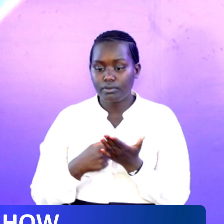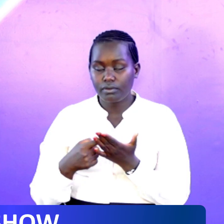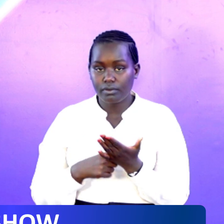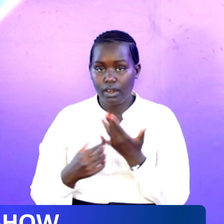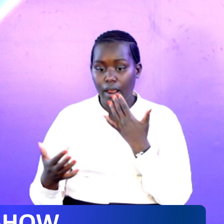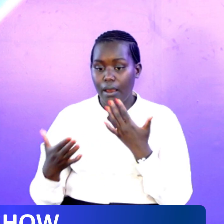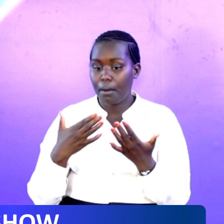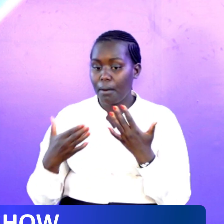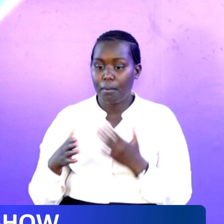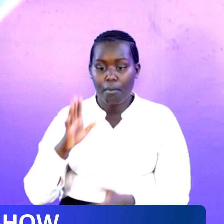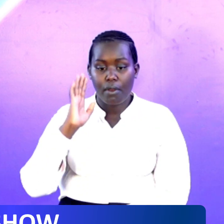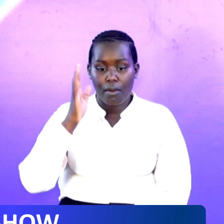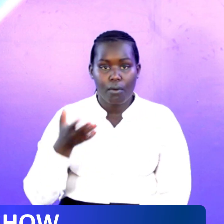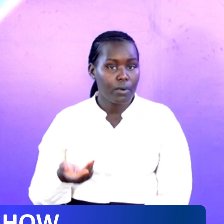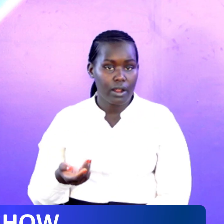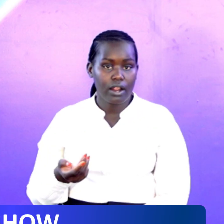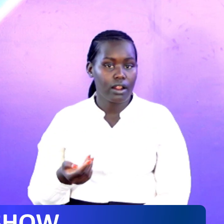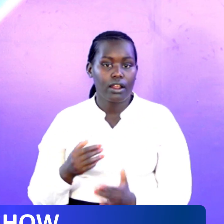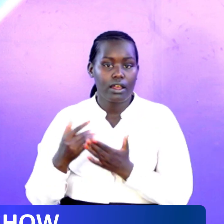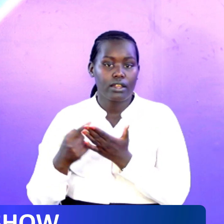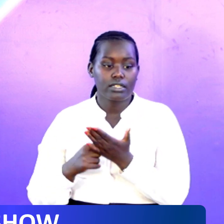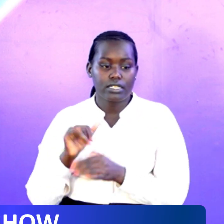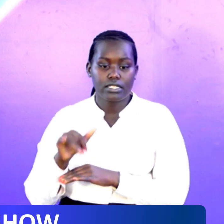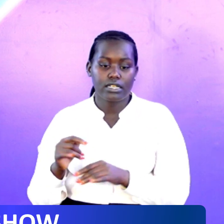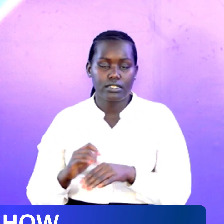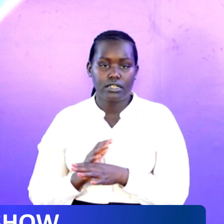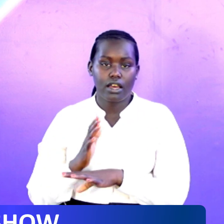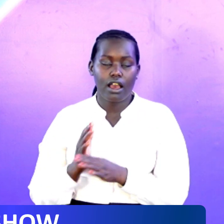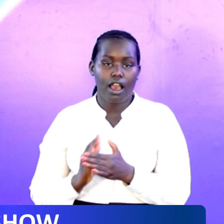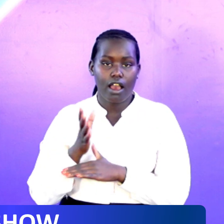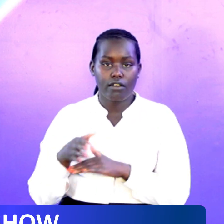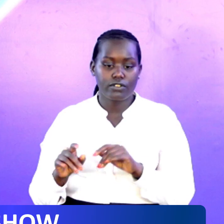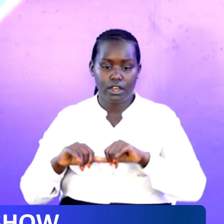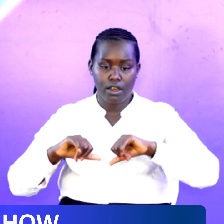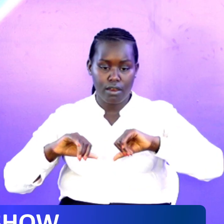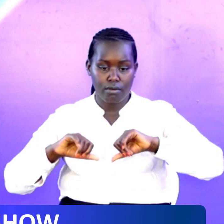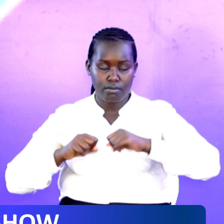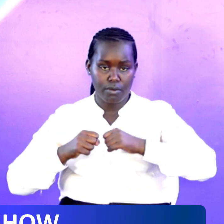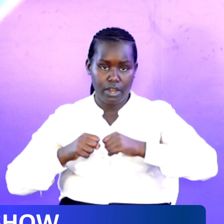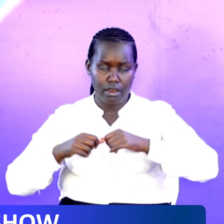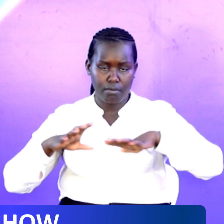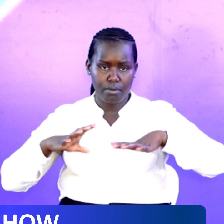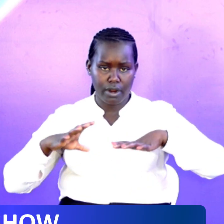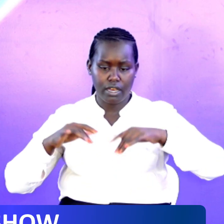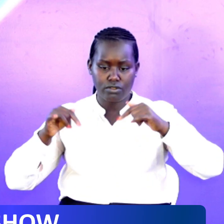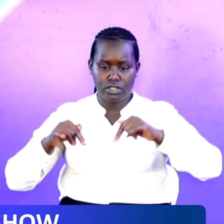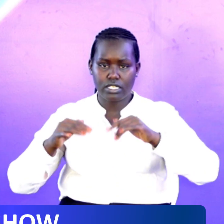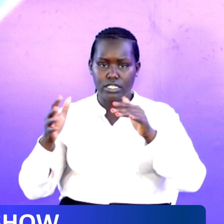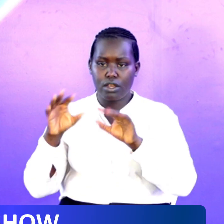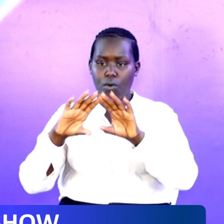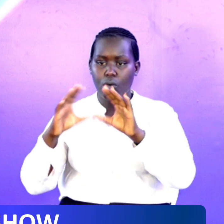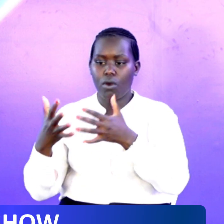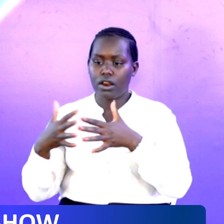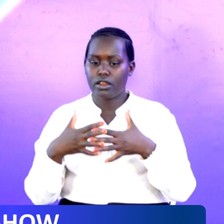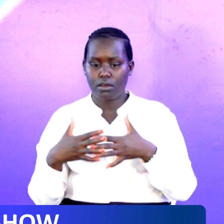Probably will extrapolate that over the break. But today is World Democracy Day. Yes. And that is what I want